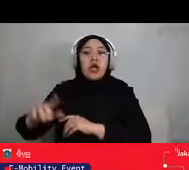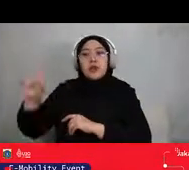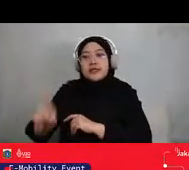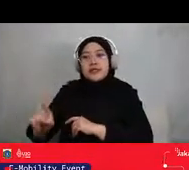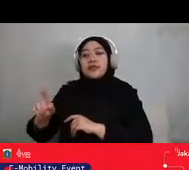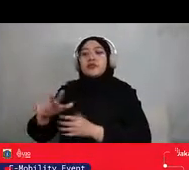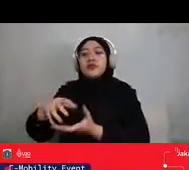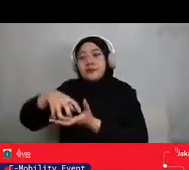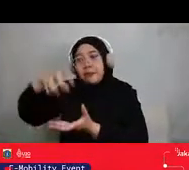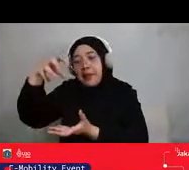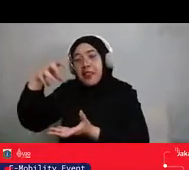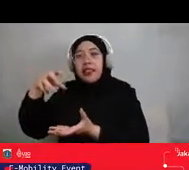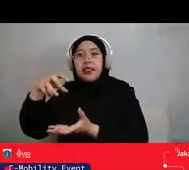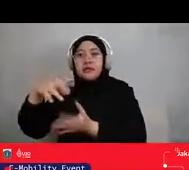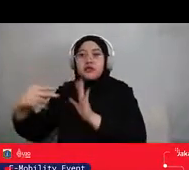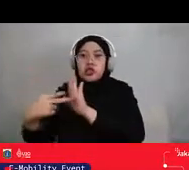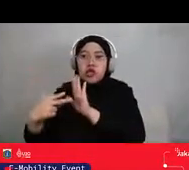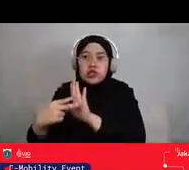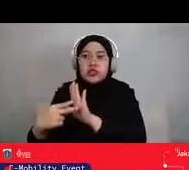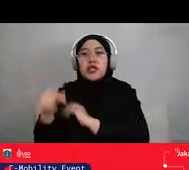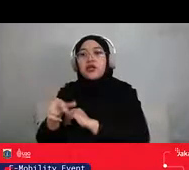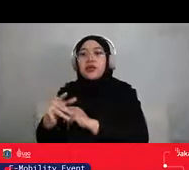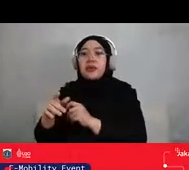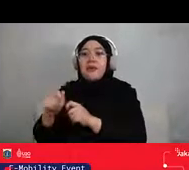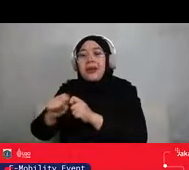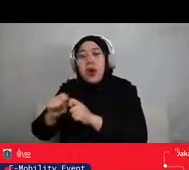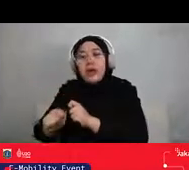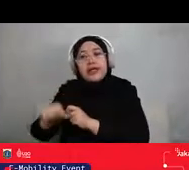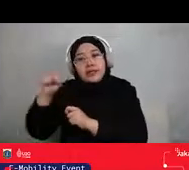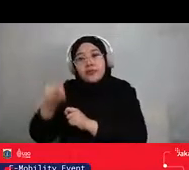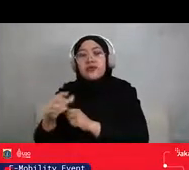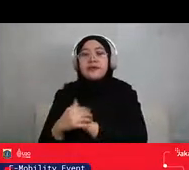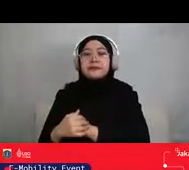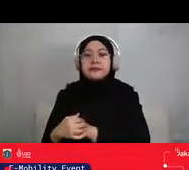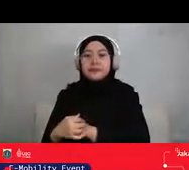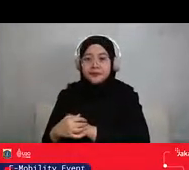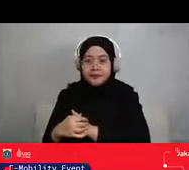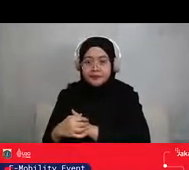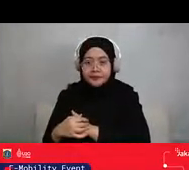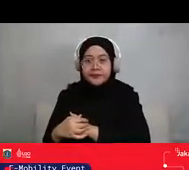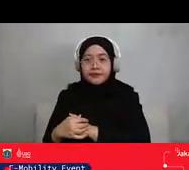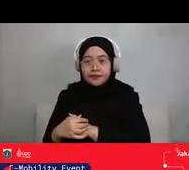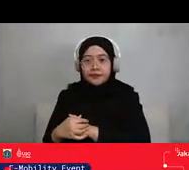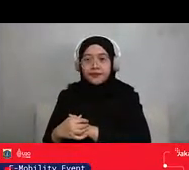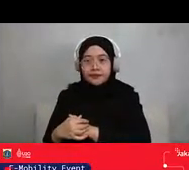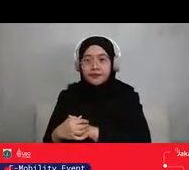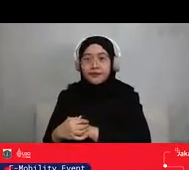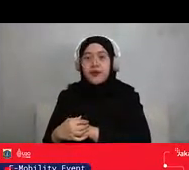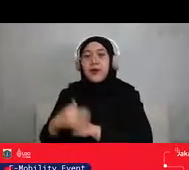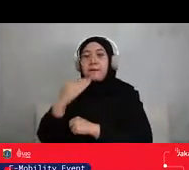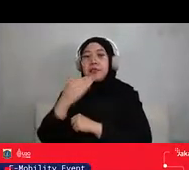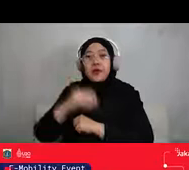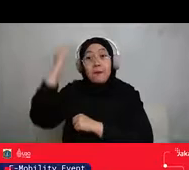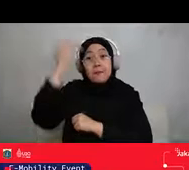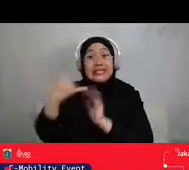which are primarily going for overnight charging, so we need the charging and